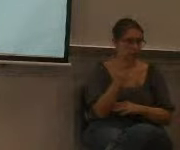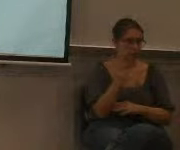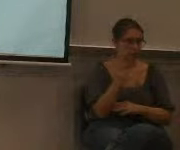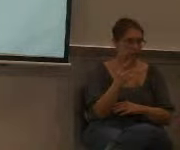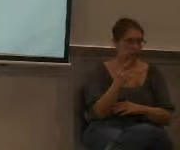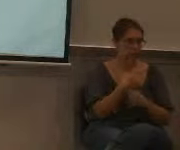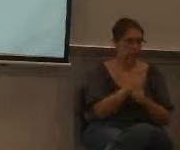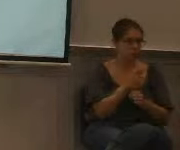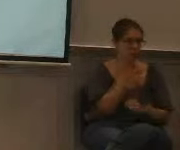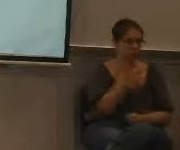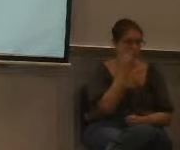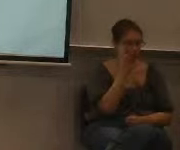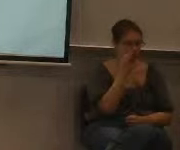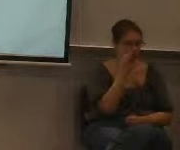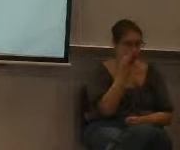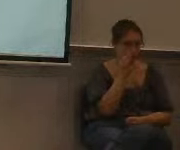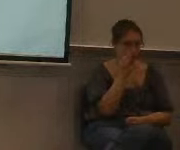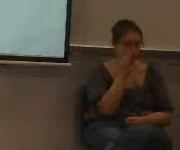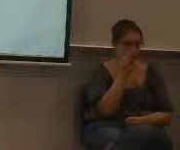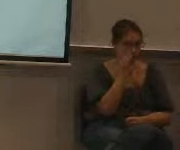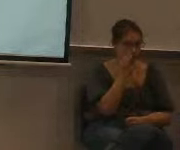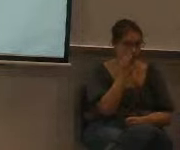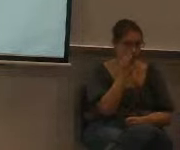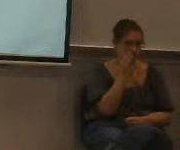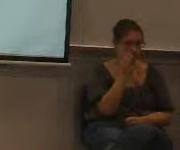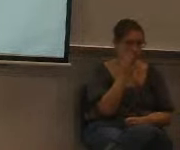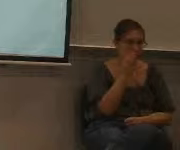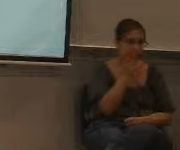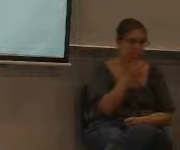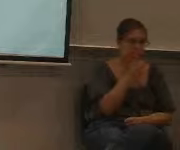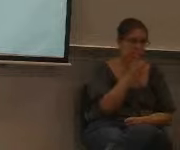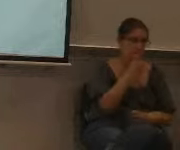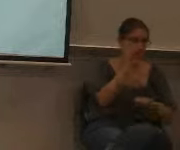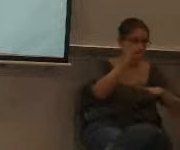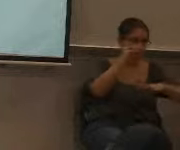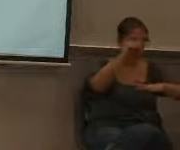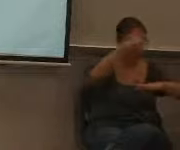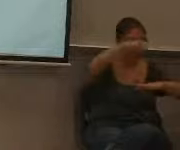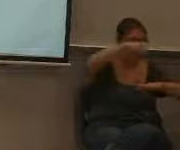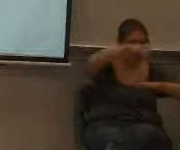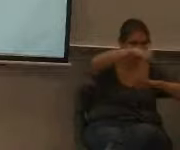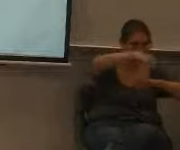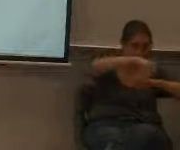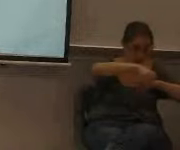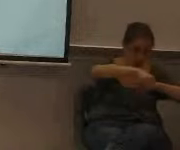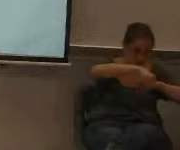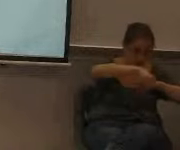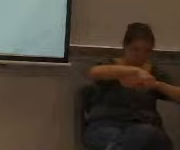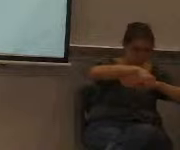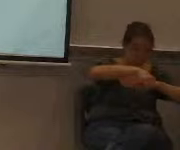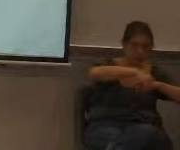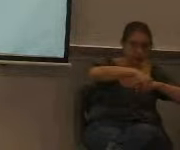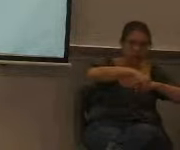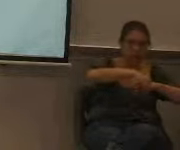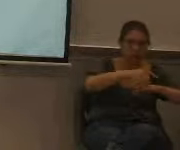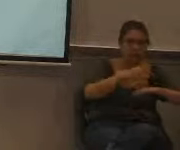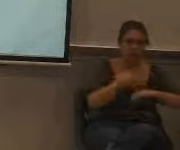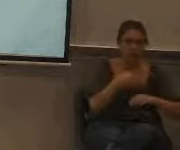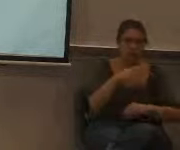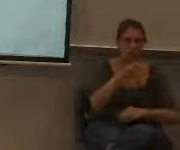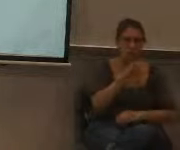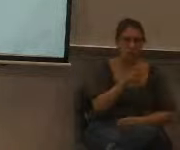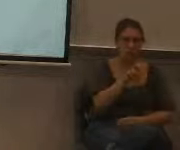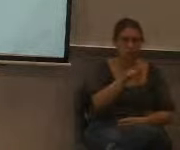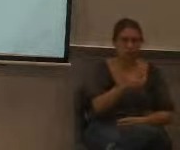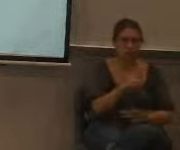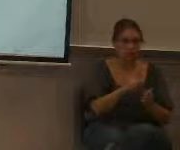actually produce fruits that they dip down into the water. They grow, so they grow down into the water. So they're basically have co-evolved with